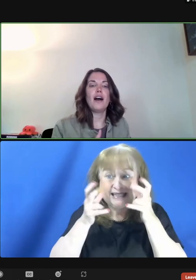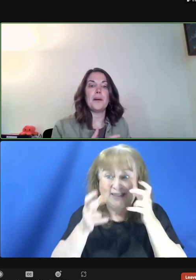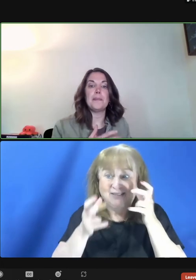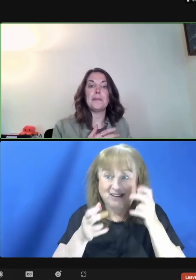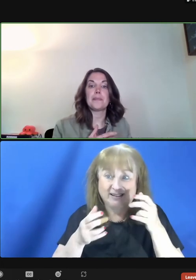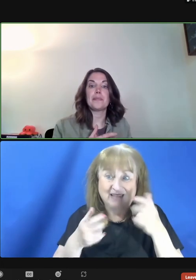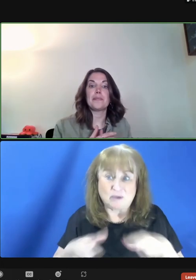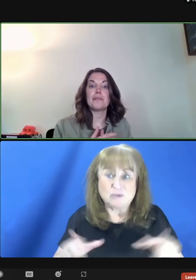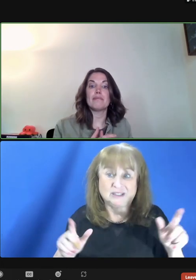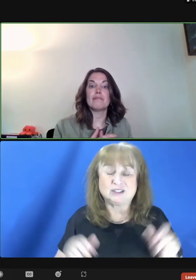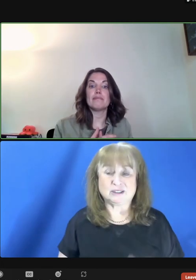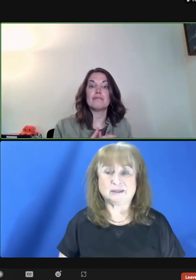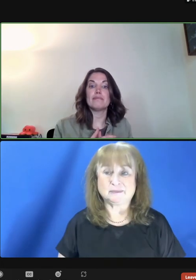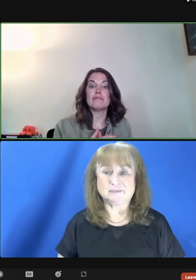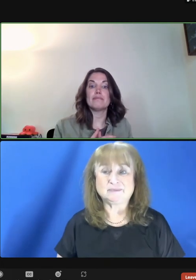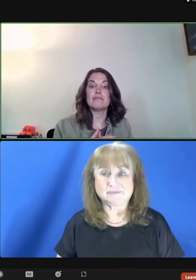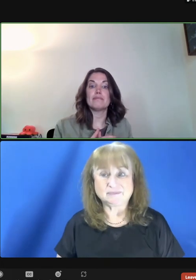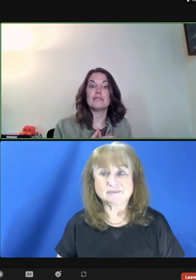language,